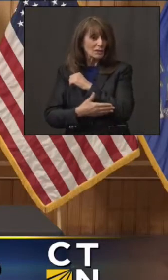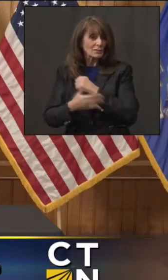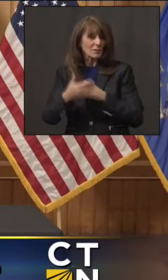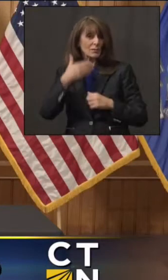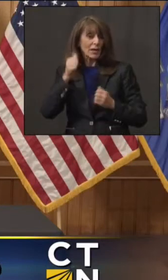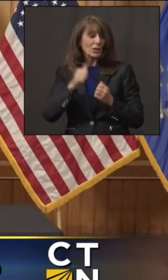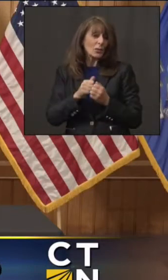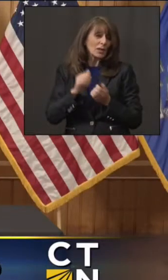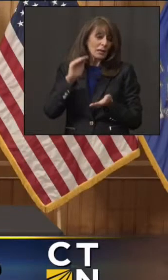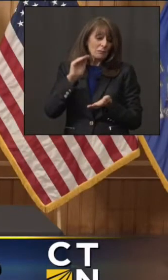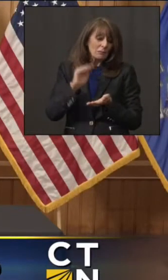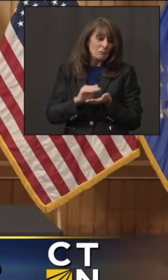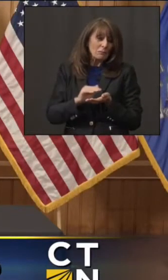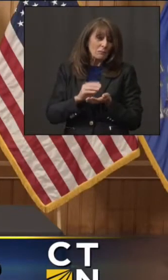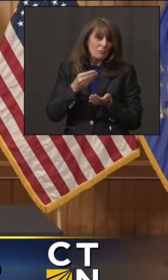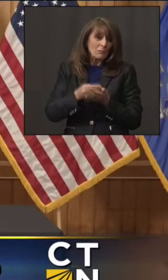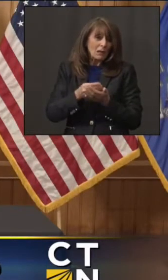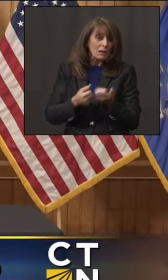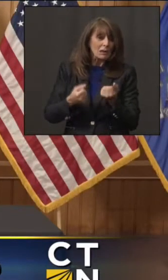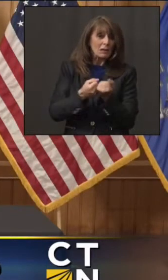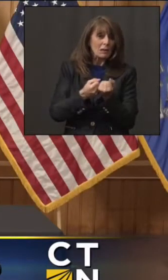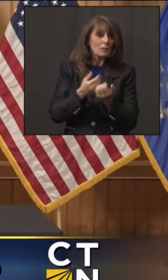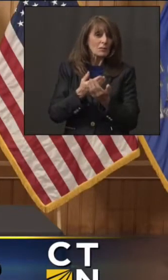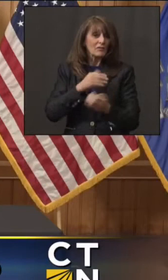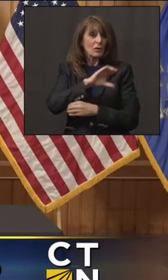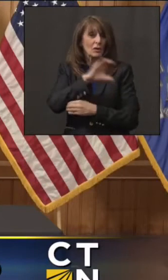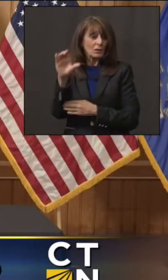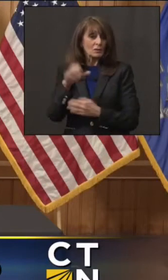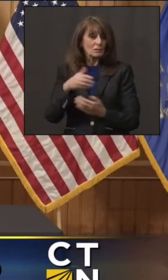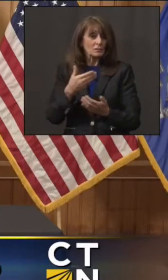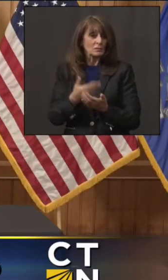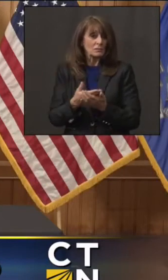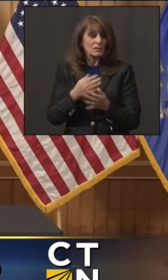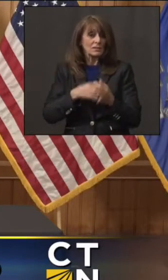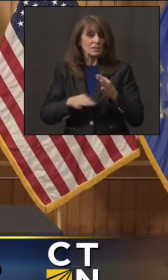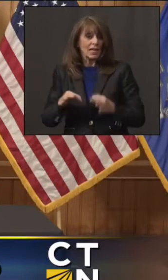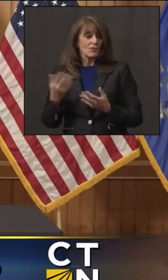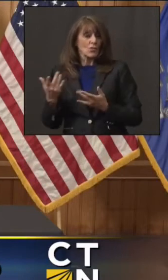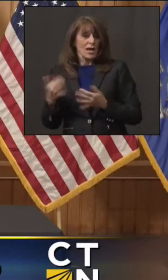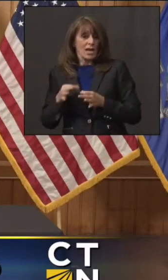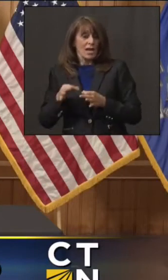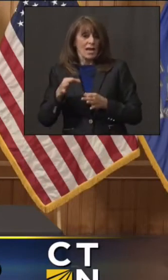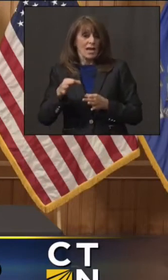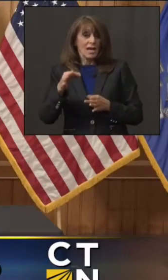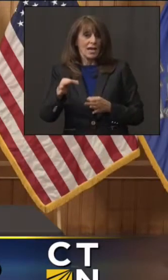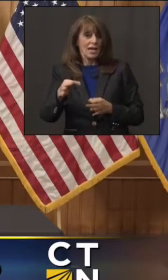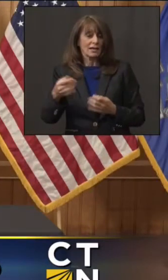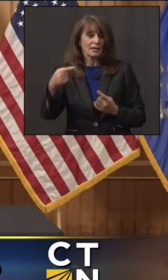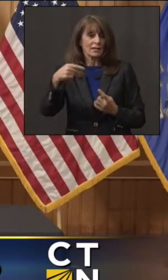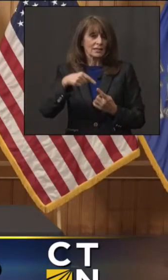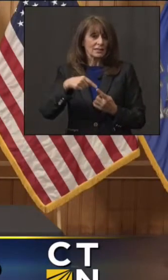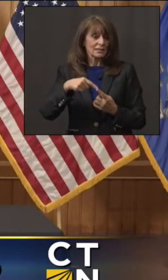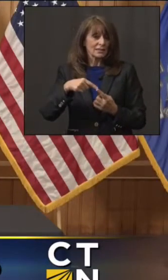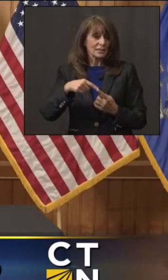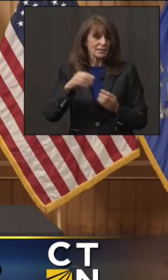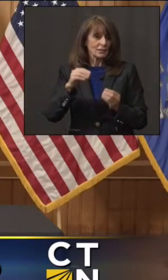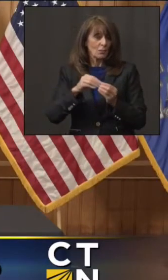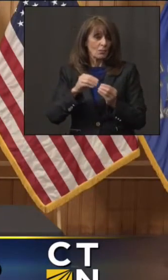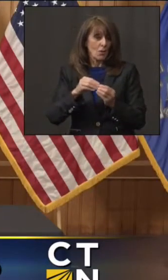modest package before the Christmas holidays as opposed to holding out for a more significant